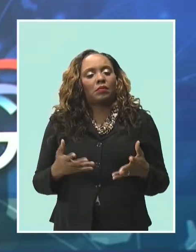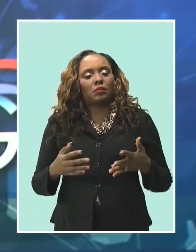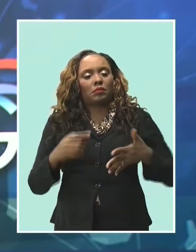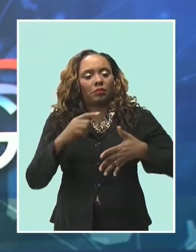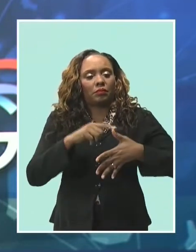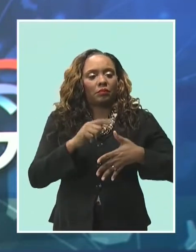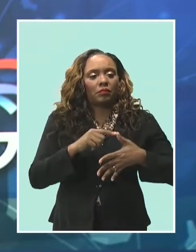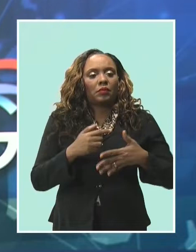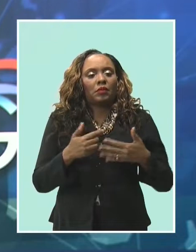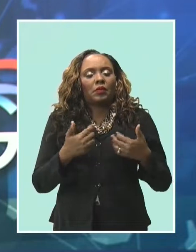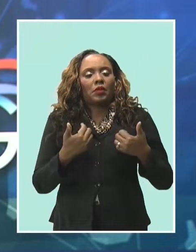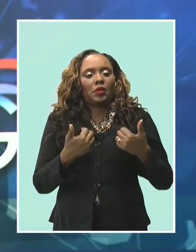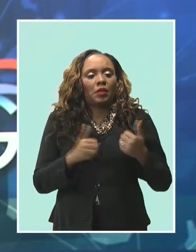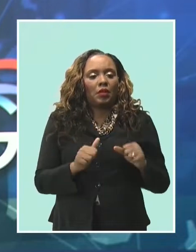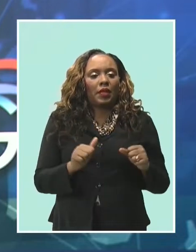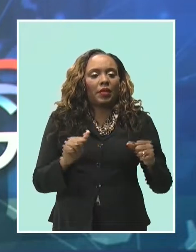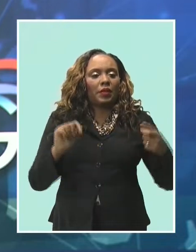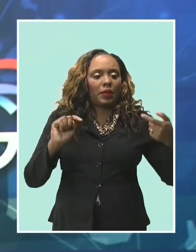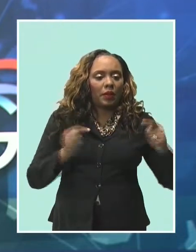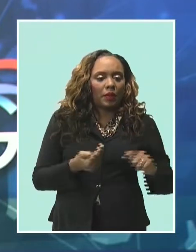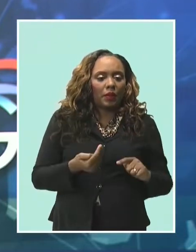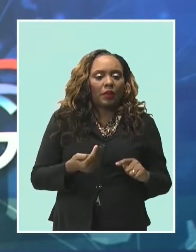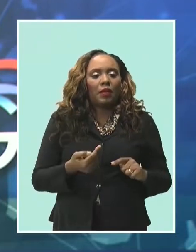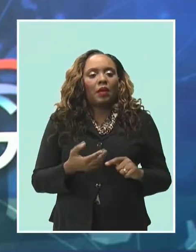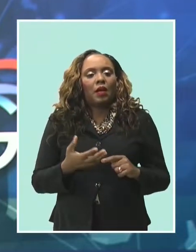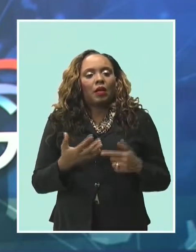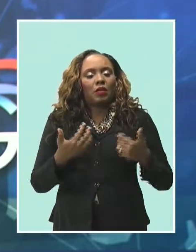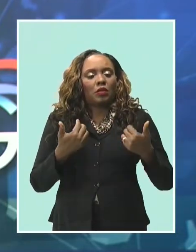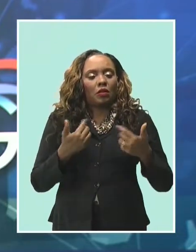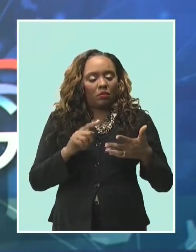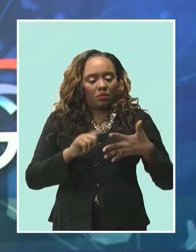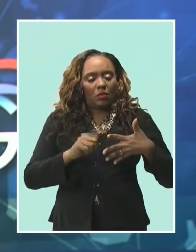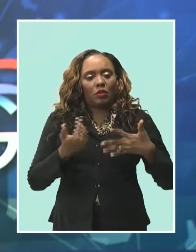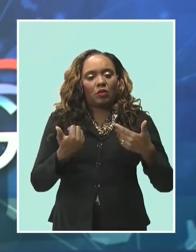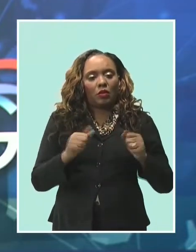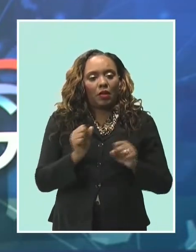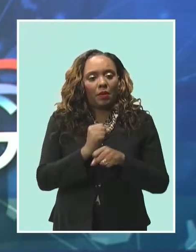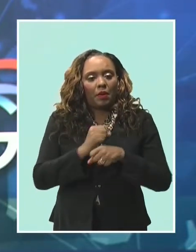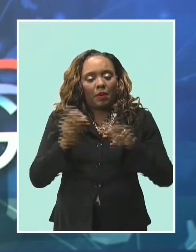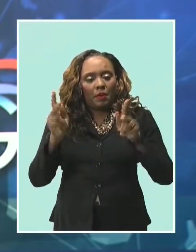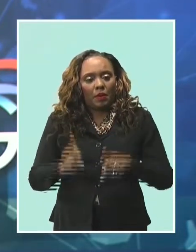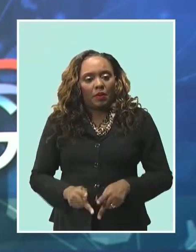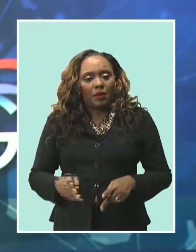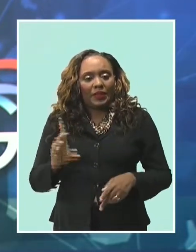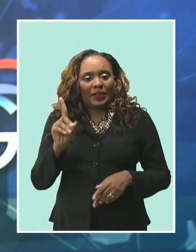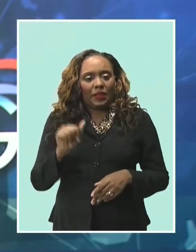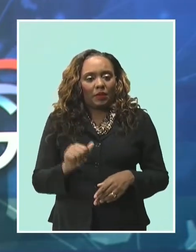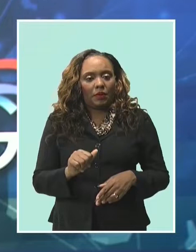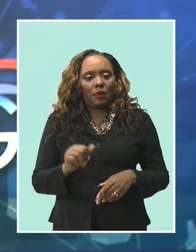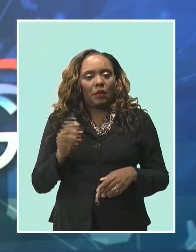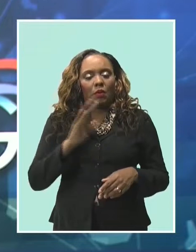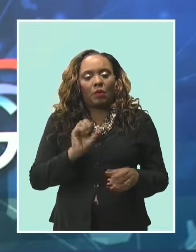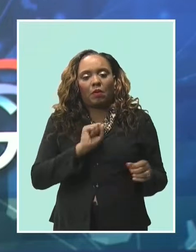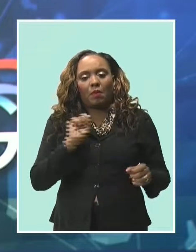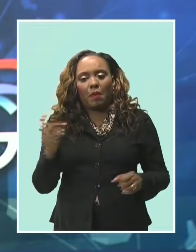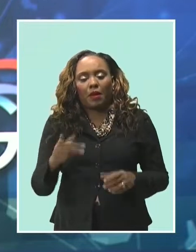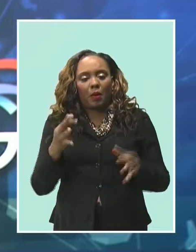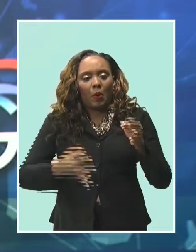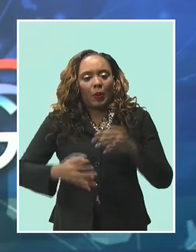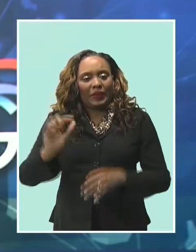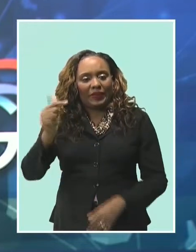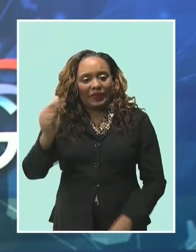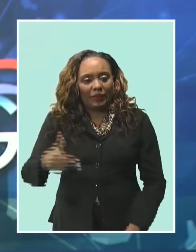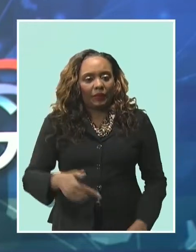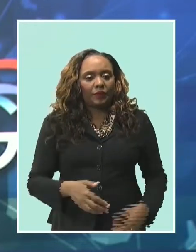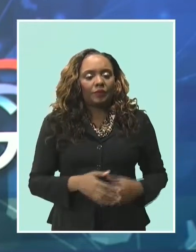maim, disfigure, or disable. They are to return to court on April 6th. The organizers of the gathering celebrations in St. Thomas